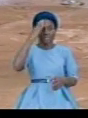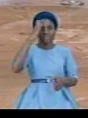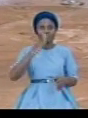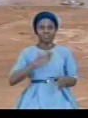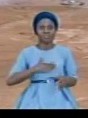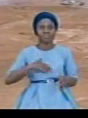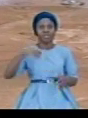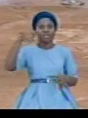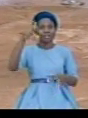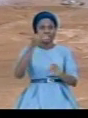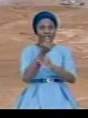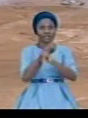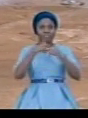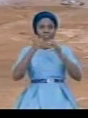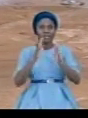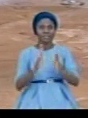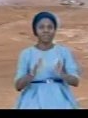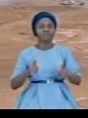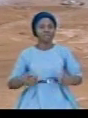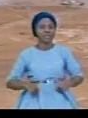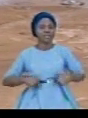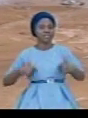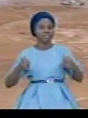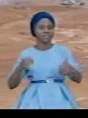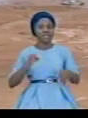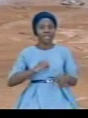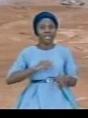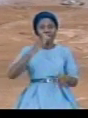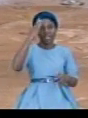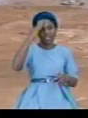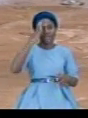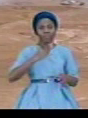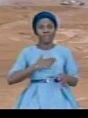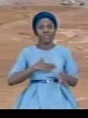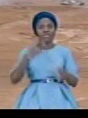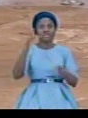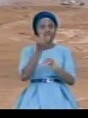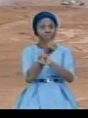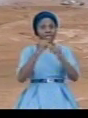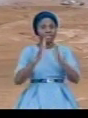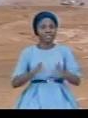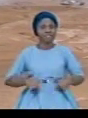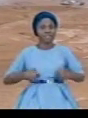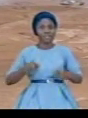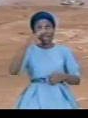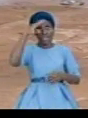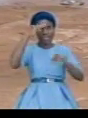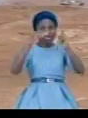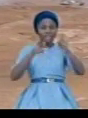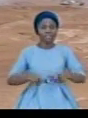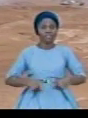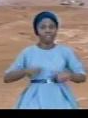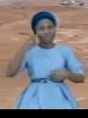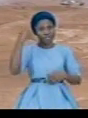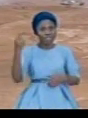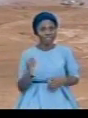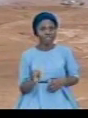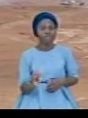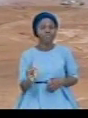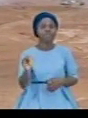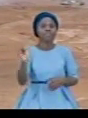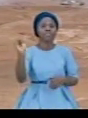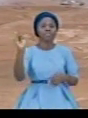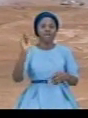Redeemer liveth. I know my Redeemer liveth. I know my Redeemer liveth. He liveth